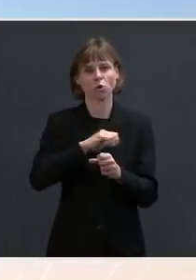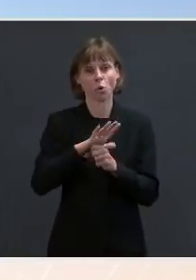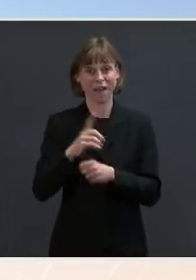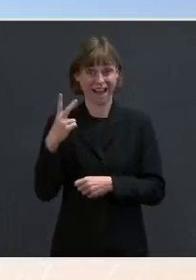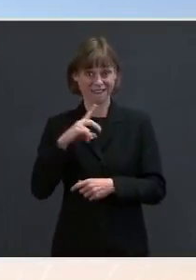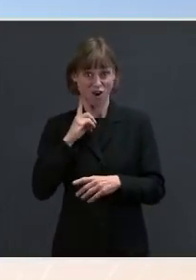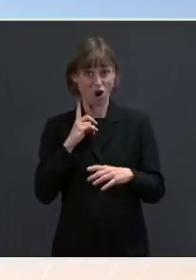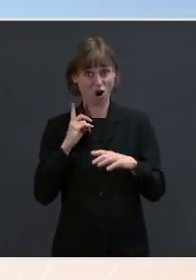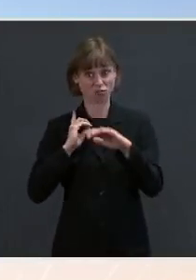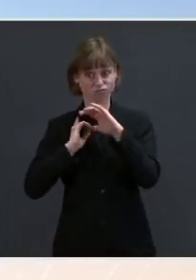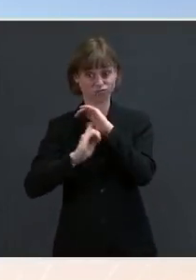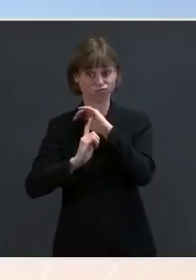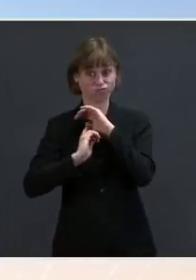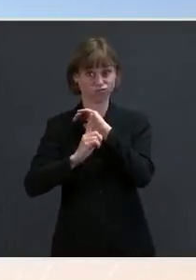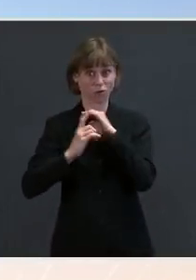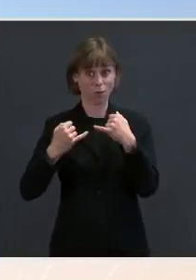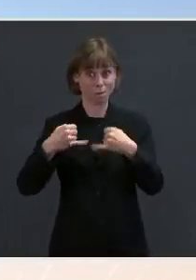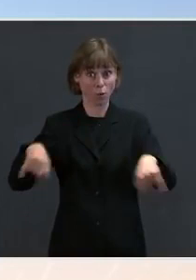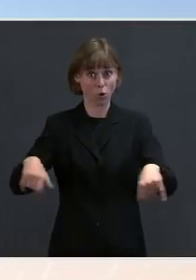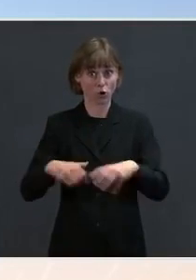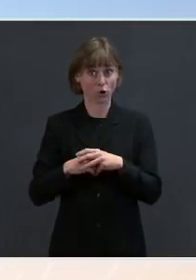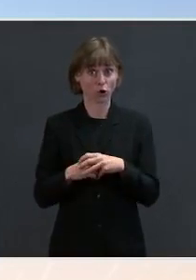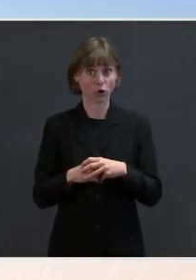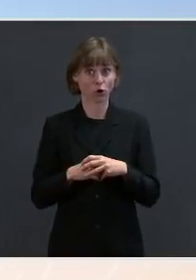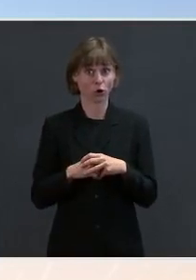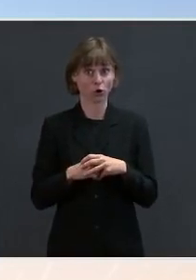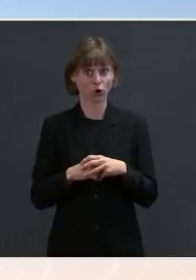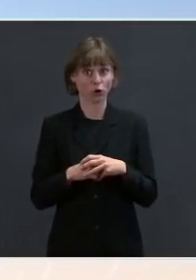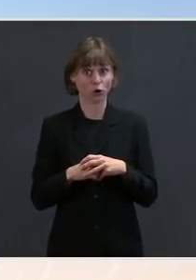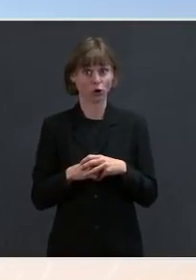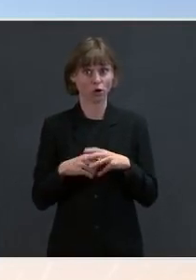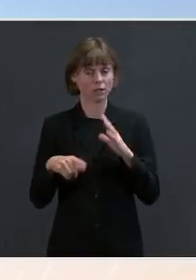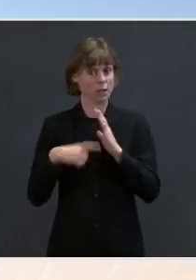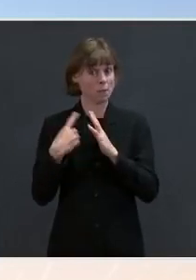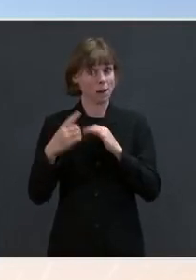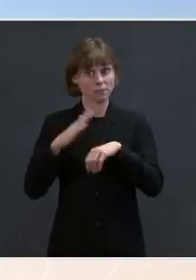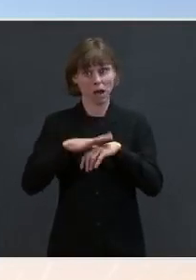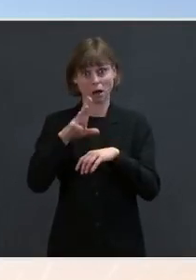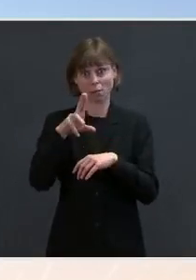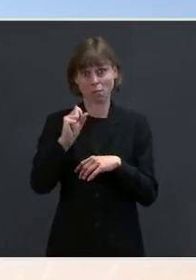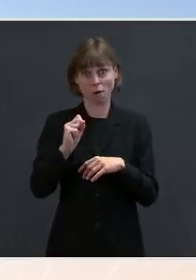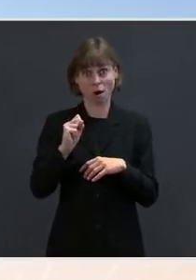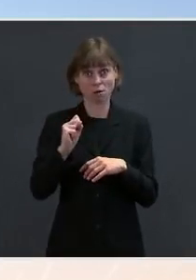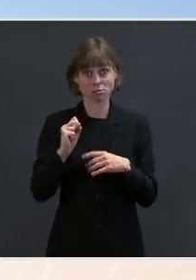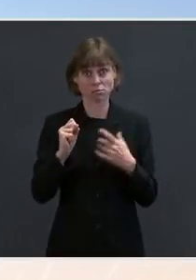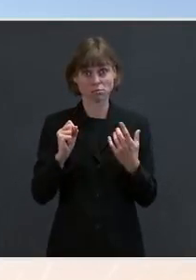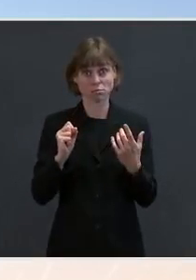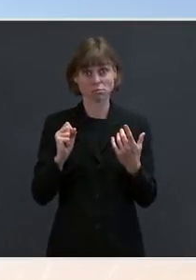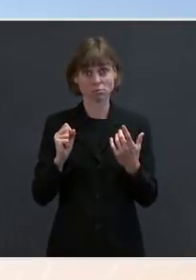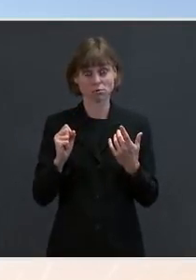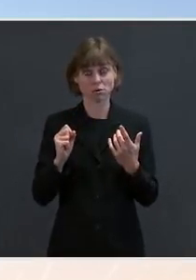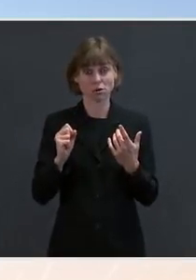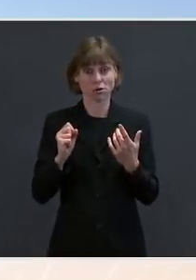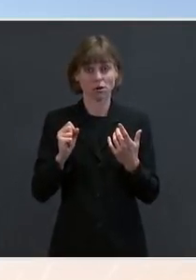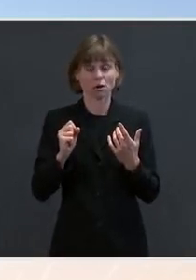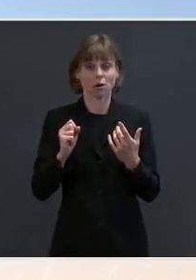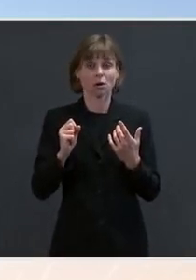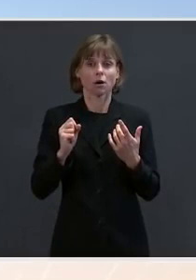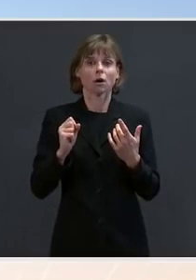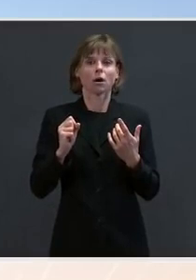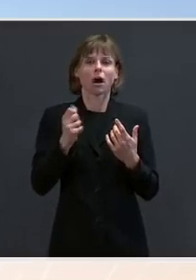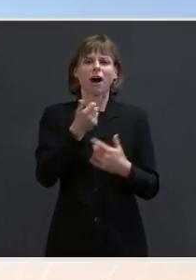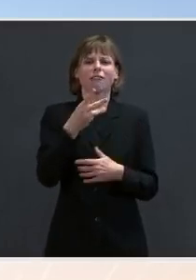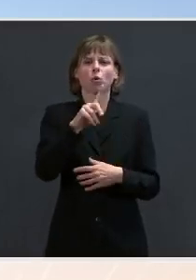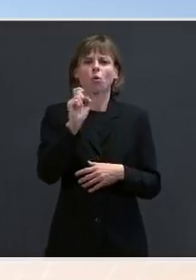border. In some cases, they've been allowed to hop on buses down for points across the country. A couple questions on